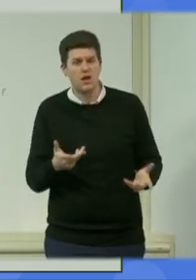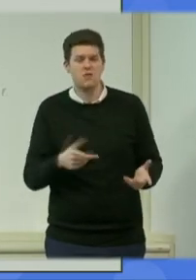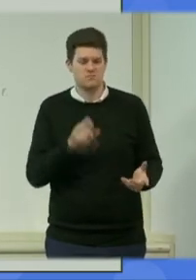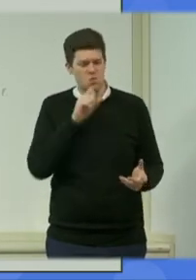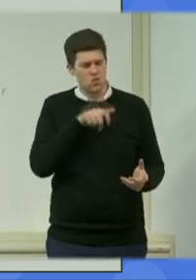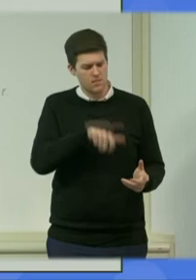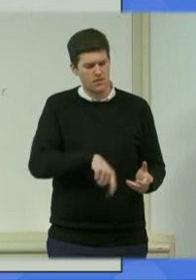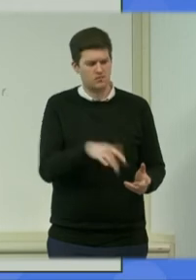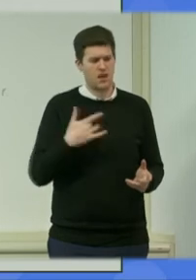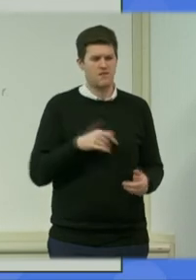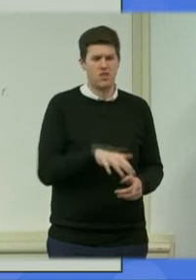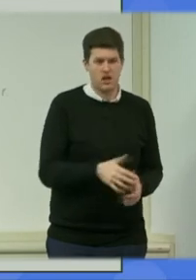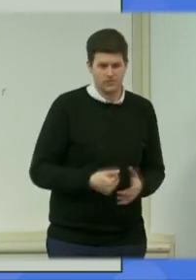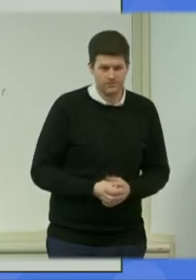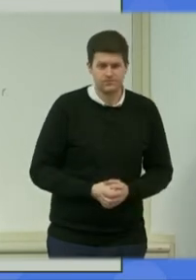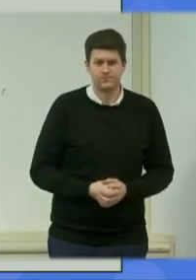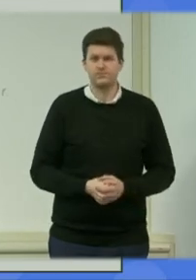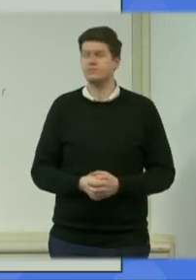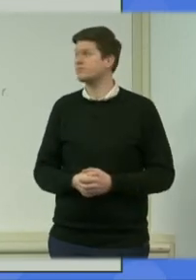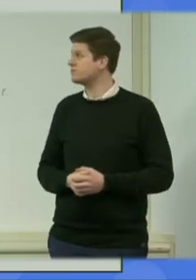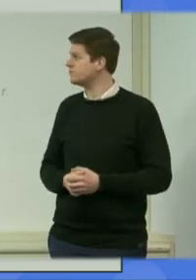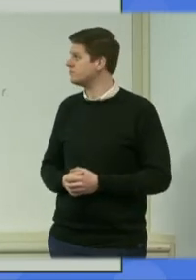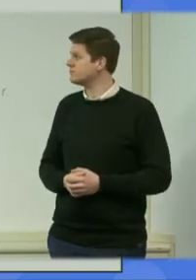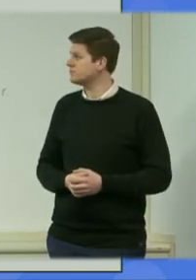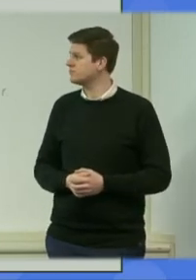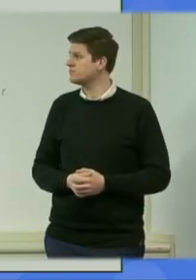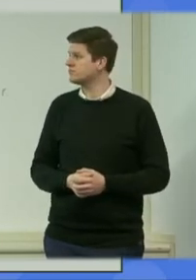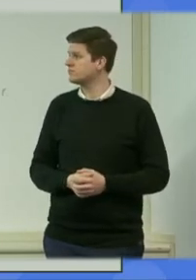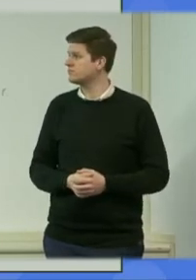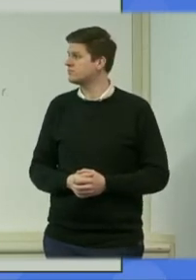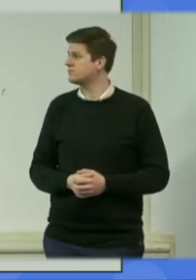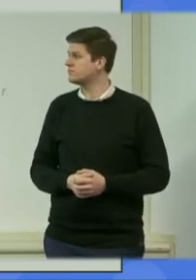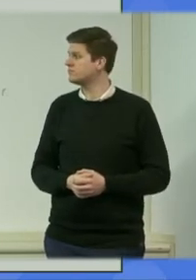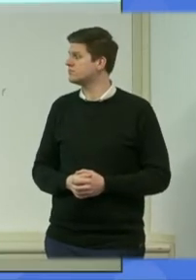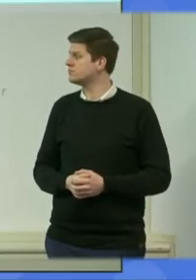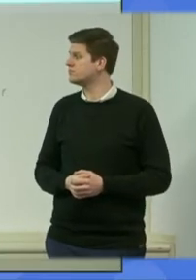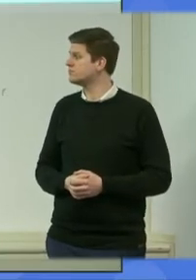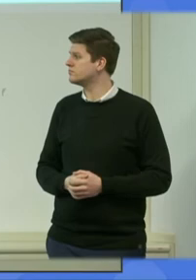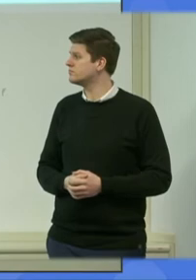workers. And taxes on business probably get at least partly shifted onto workers too.